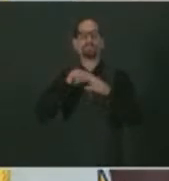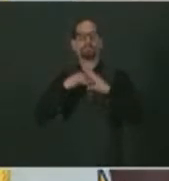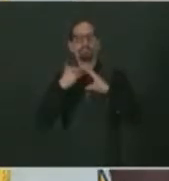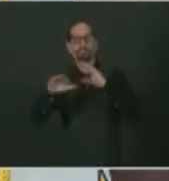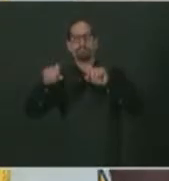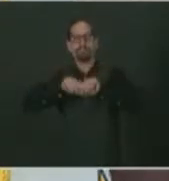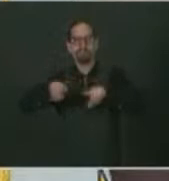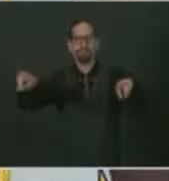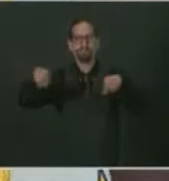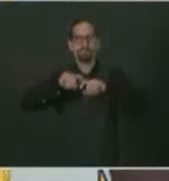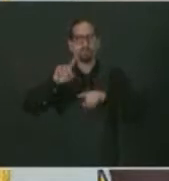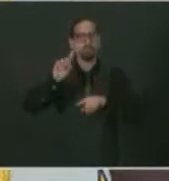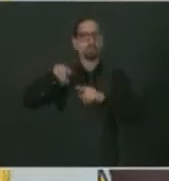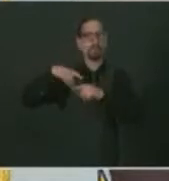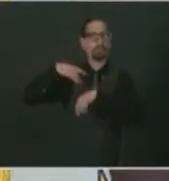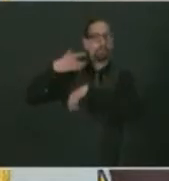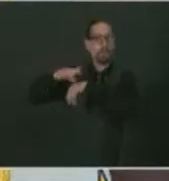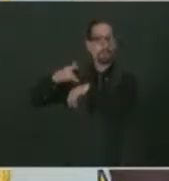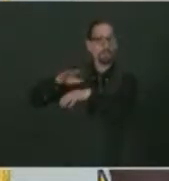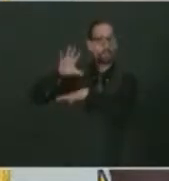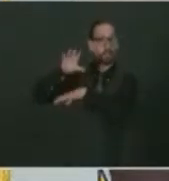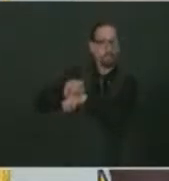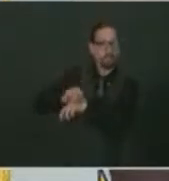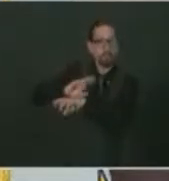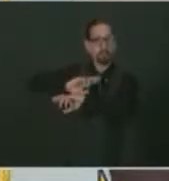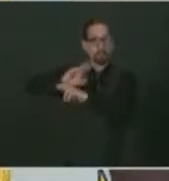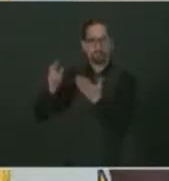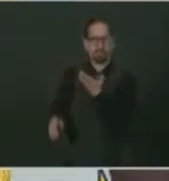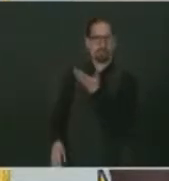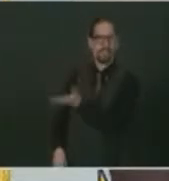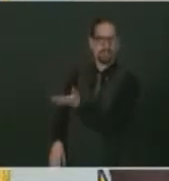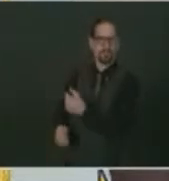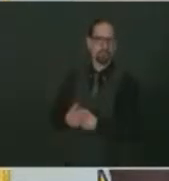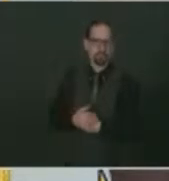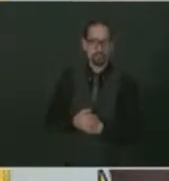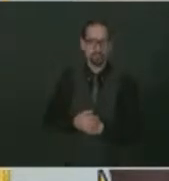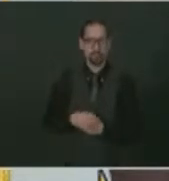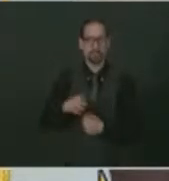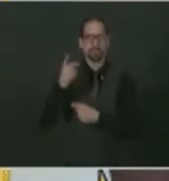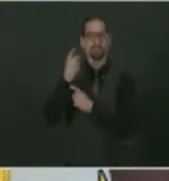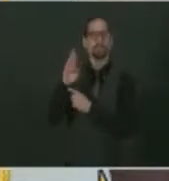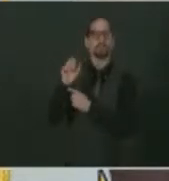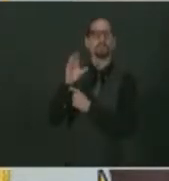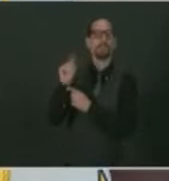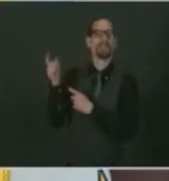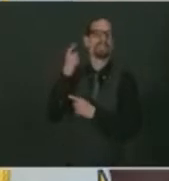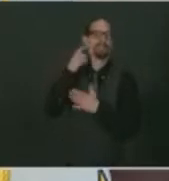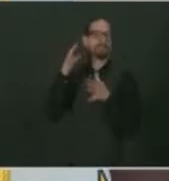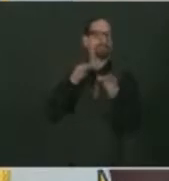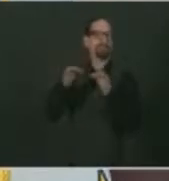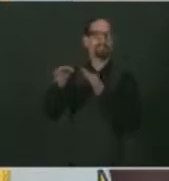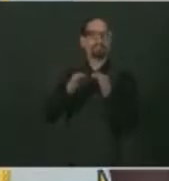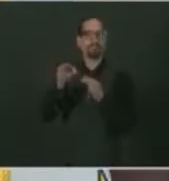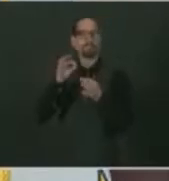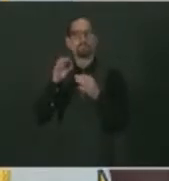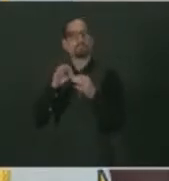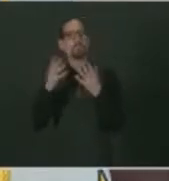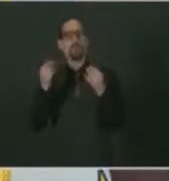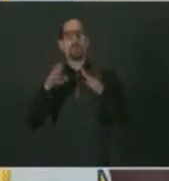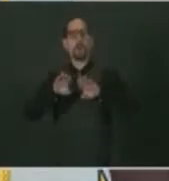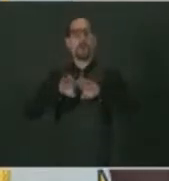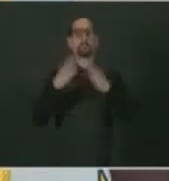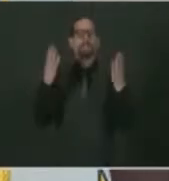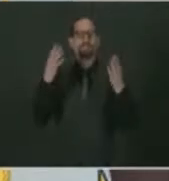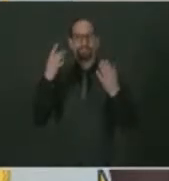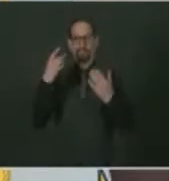and you'll be taken care of. As Dr. Alexander Scott shared, we're going to be opening enrollment to new age groups progressively over